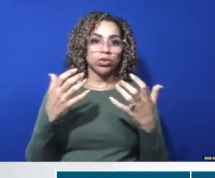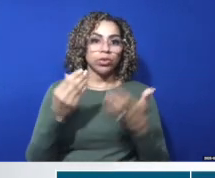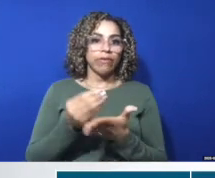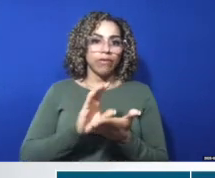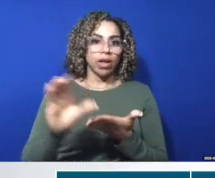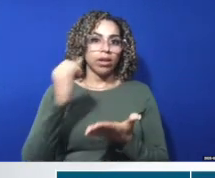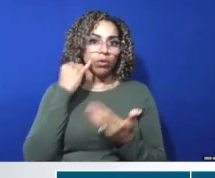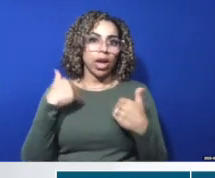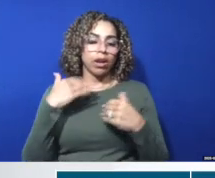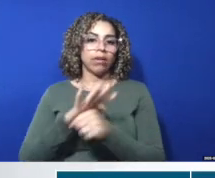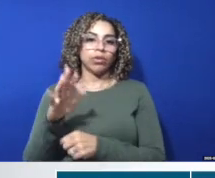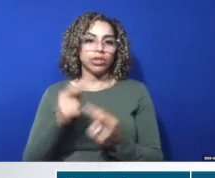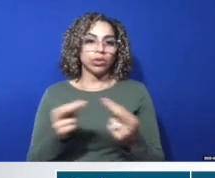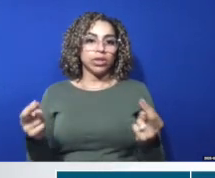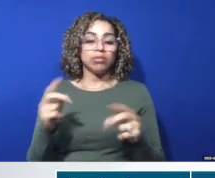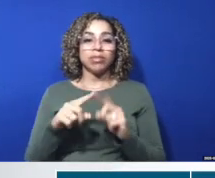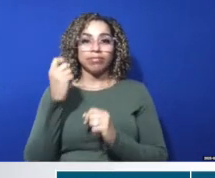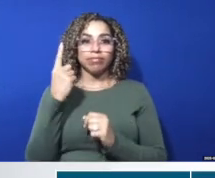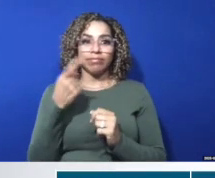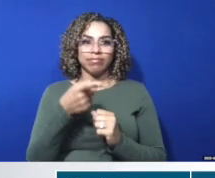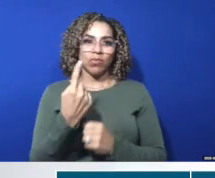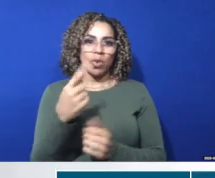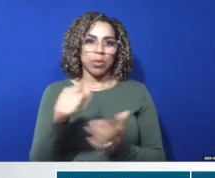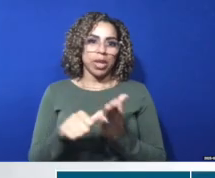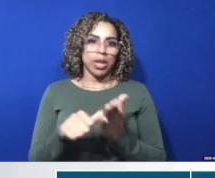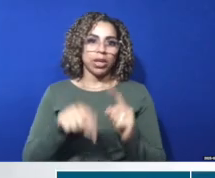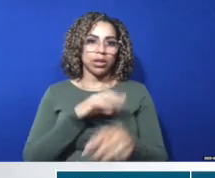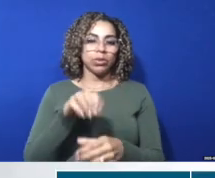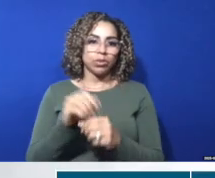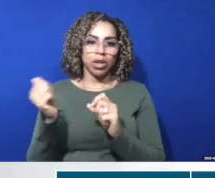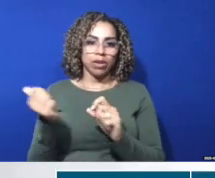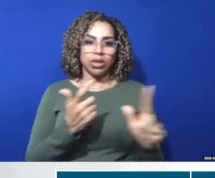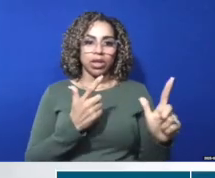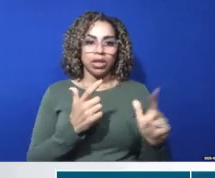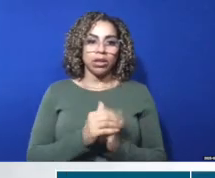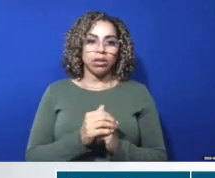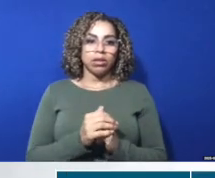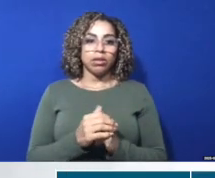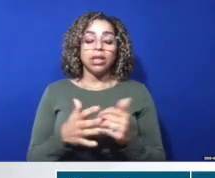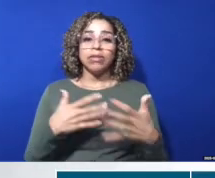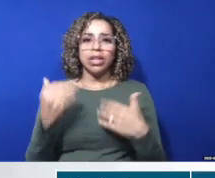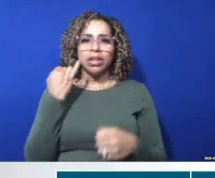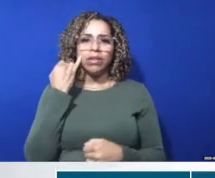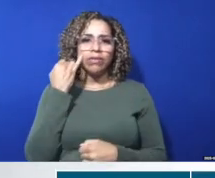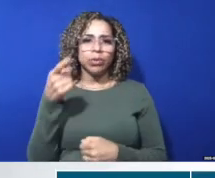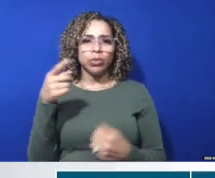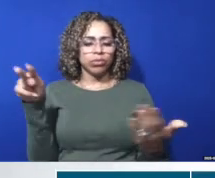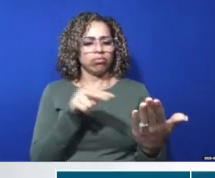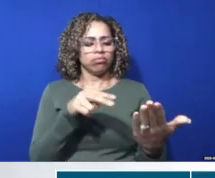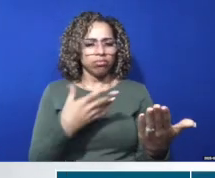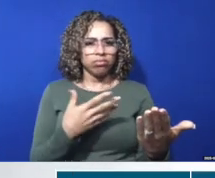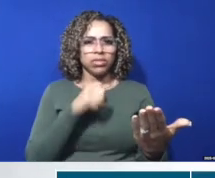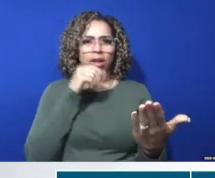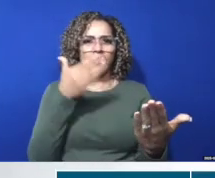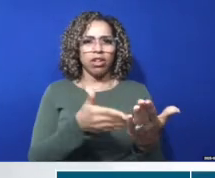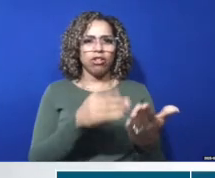interest of space, we're unable to include everything. So even if something you expect to see isn't in the table, it doesn't mean that